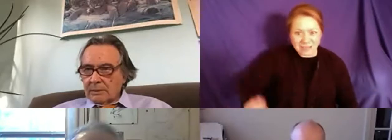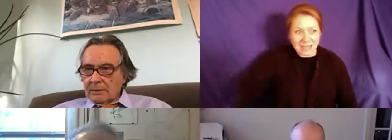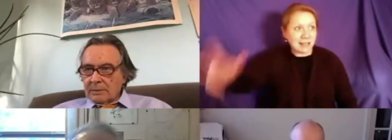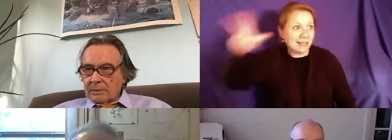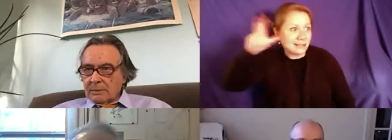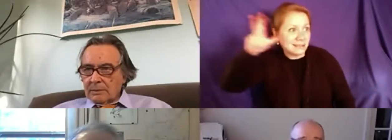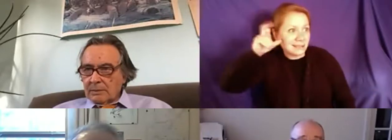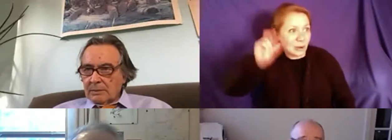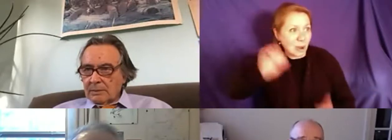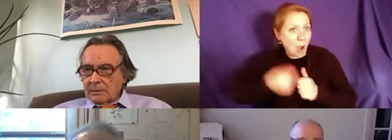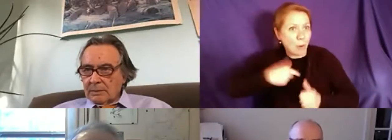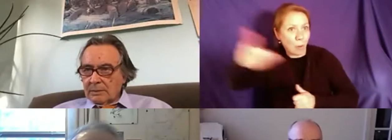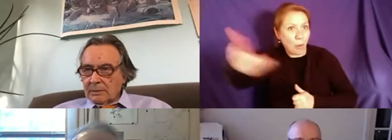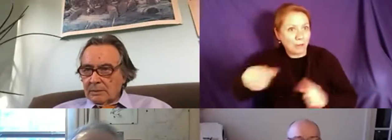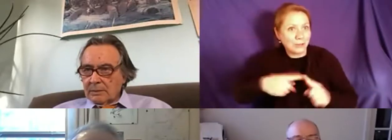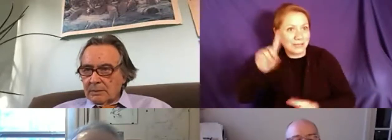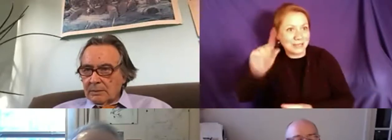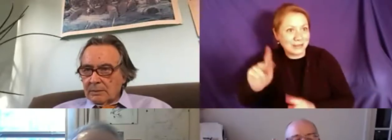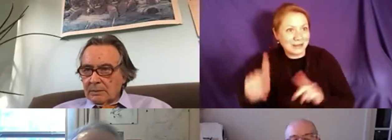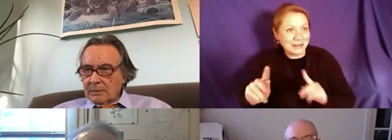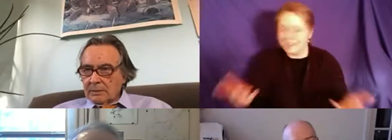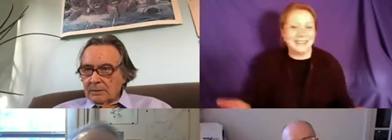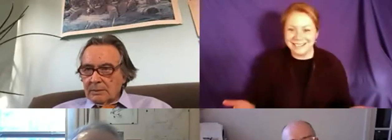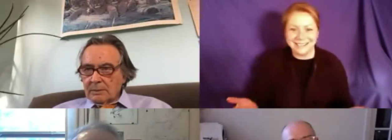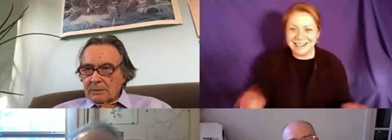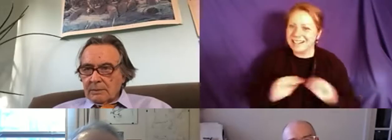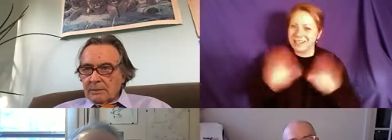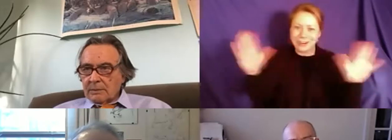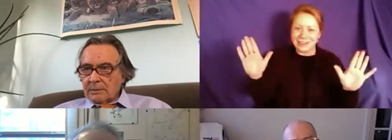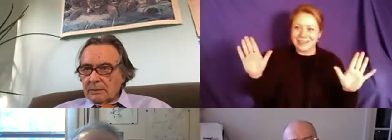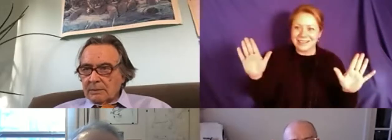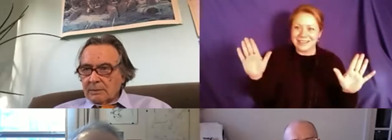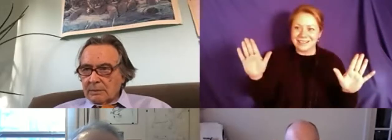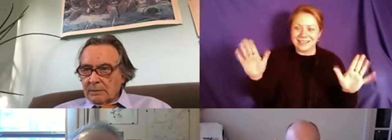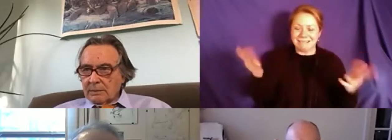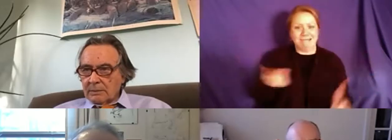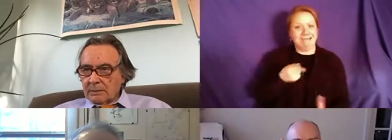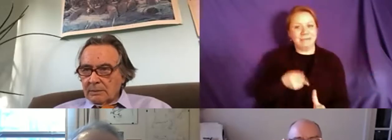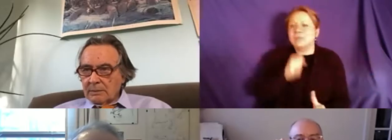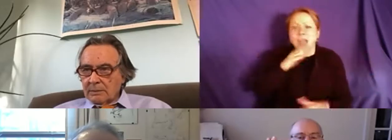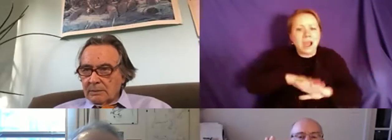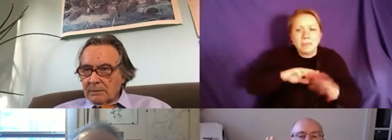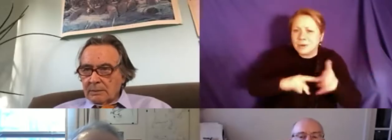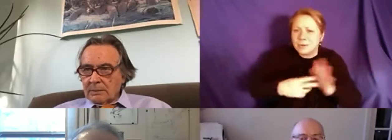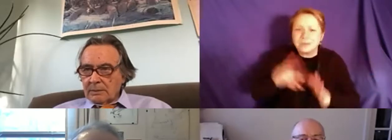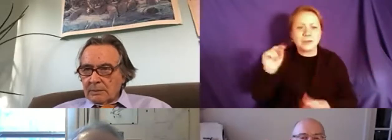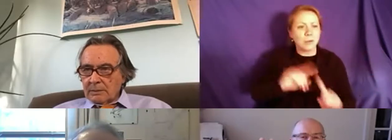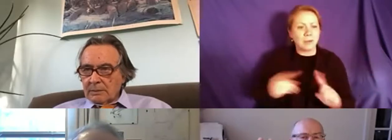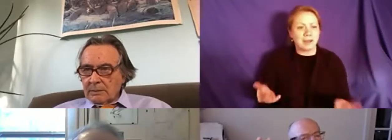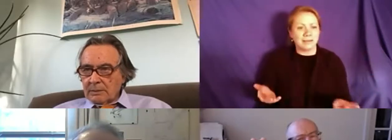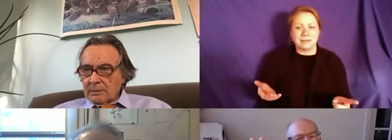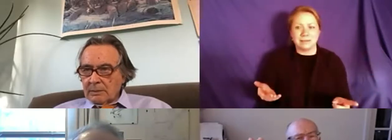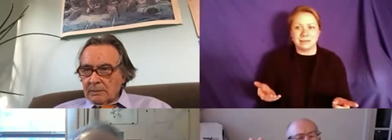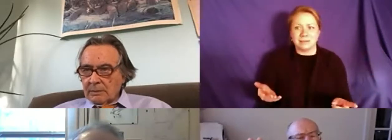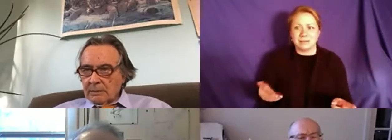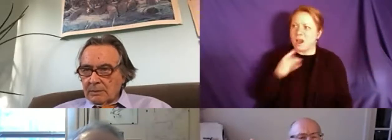to how we are welcomed into the community? And so clearly it wasn't intentional. It was just, it was like, oh